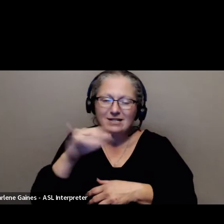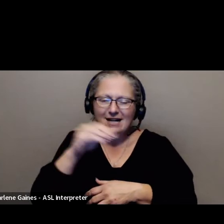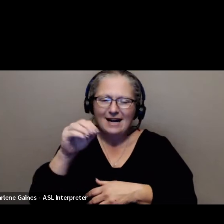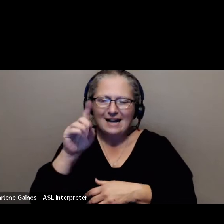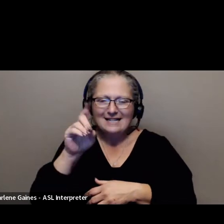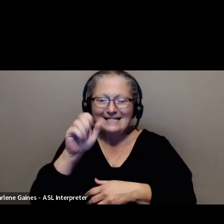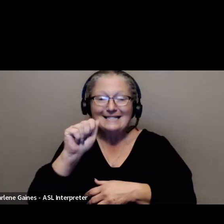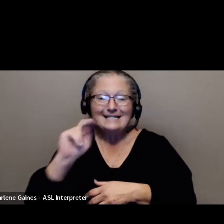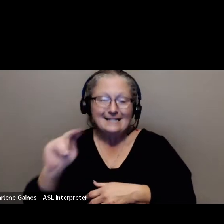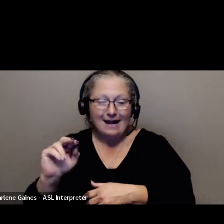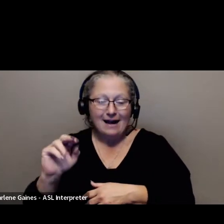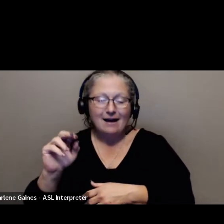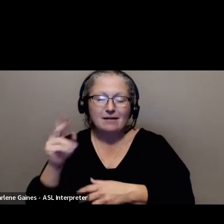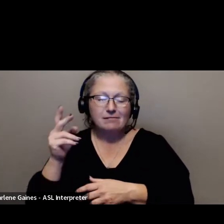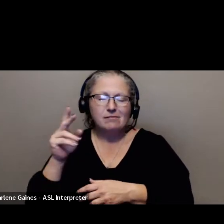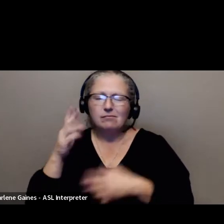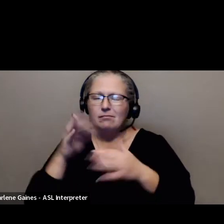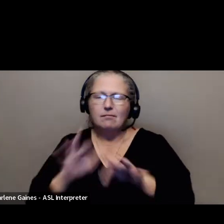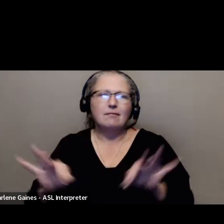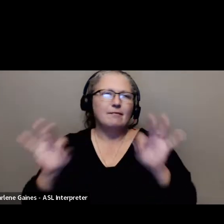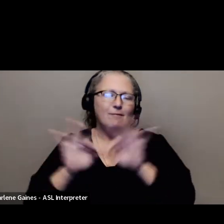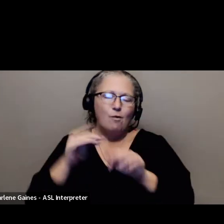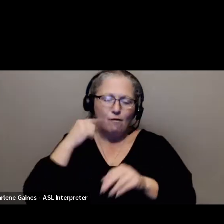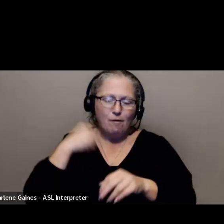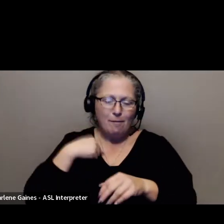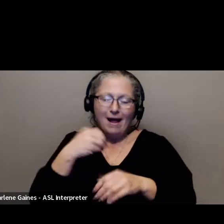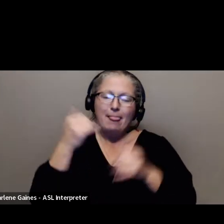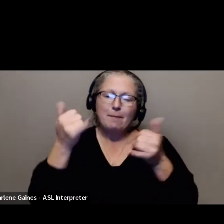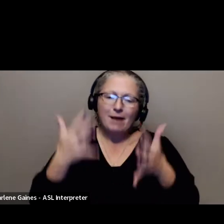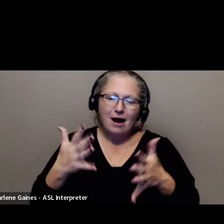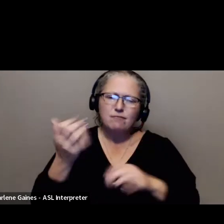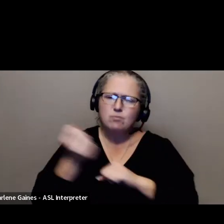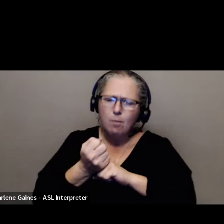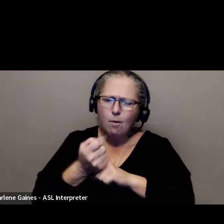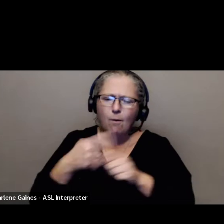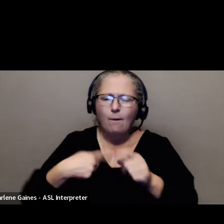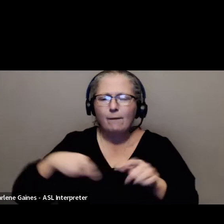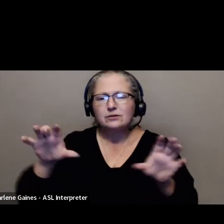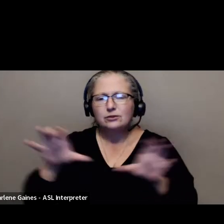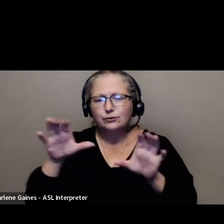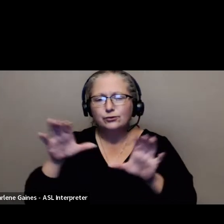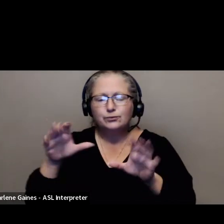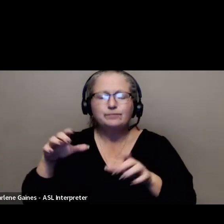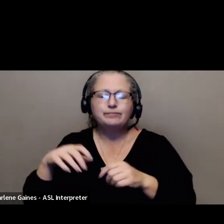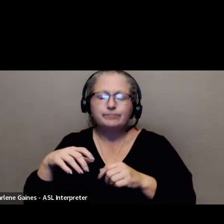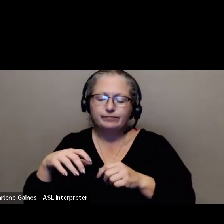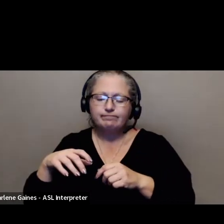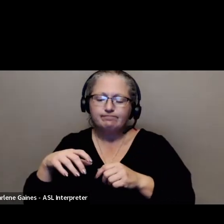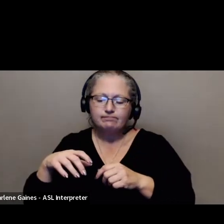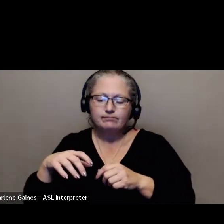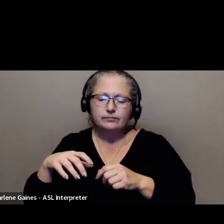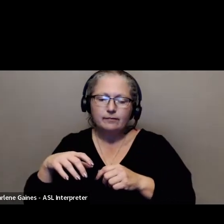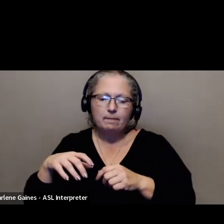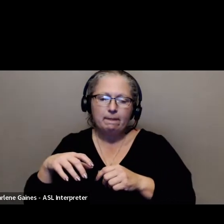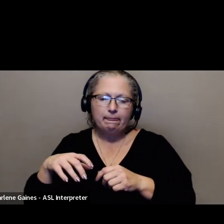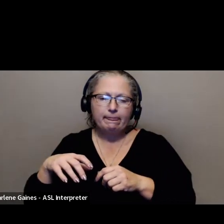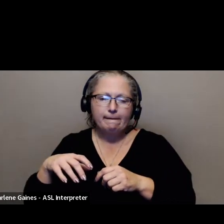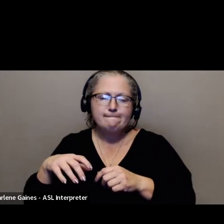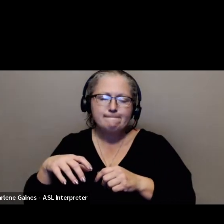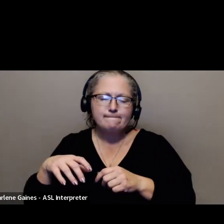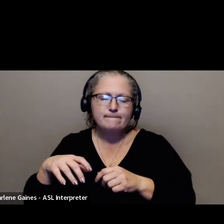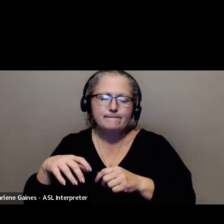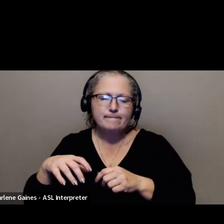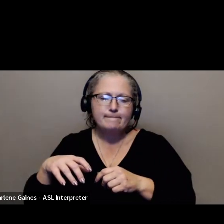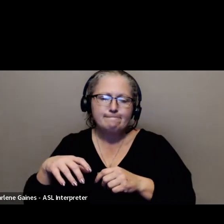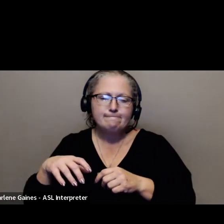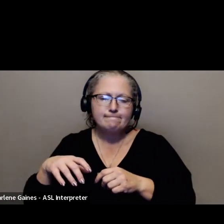were invaluable to not only me, but I think also the players in supporting what we do. To be able to